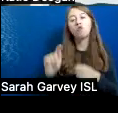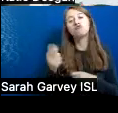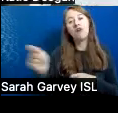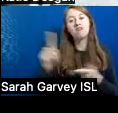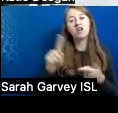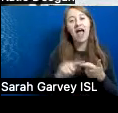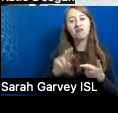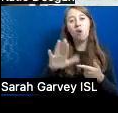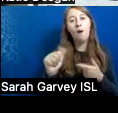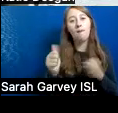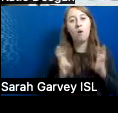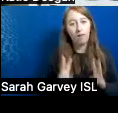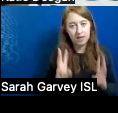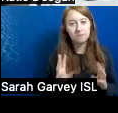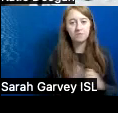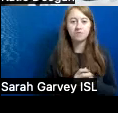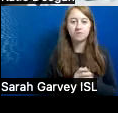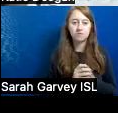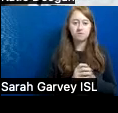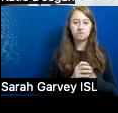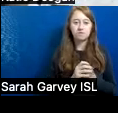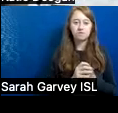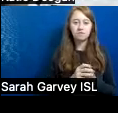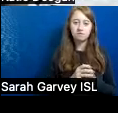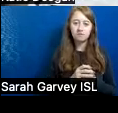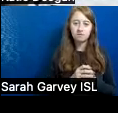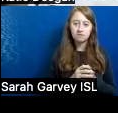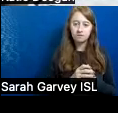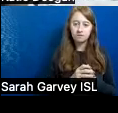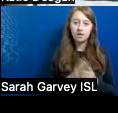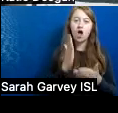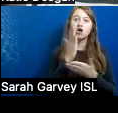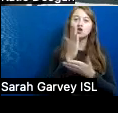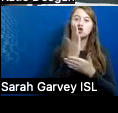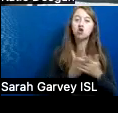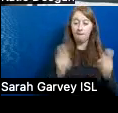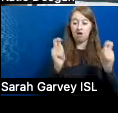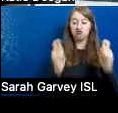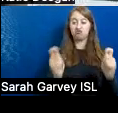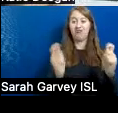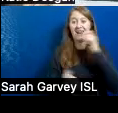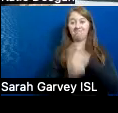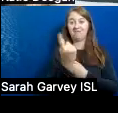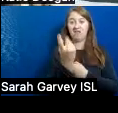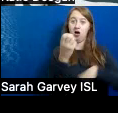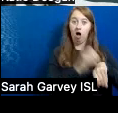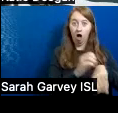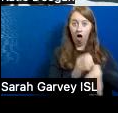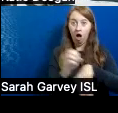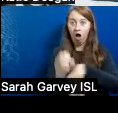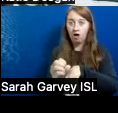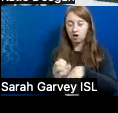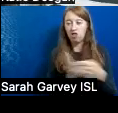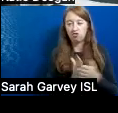So some of the training sessions that we did with the Traveller and Roma women over the 6